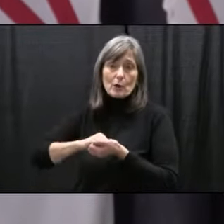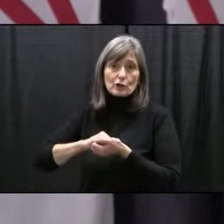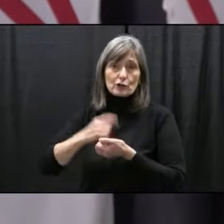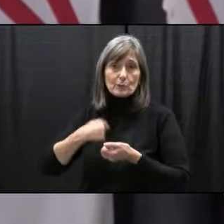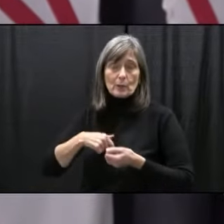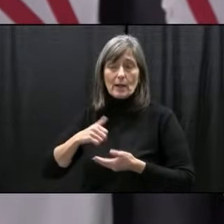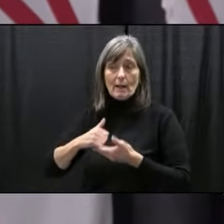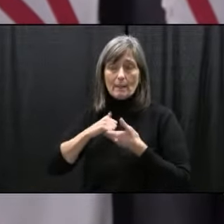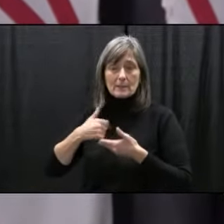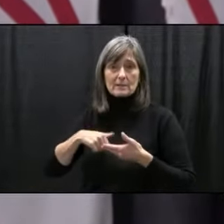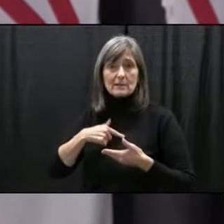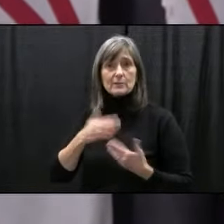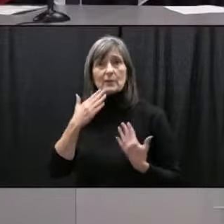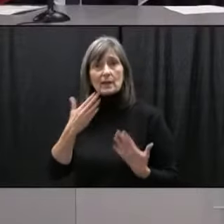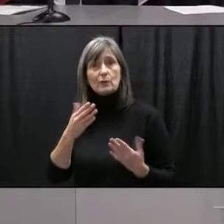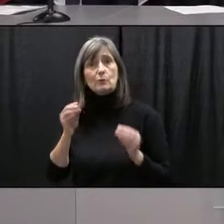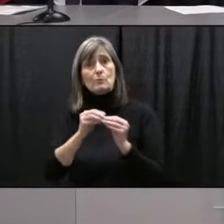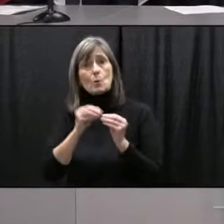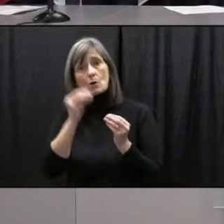you very much, and we'll have more to say soon.